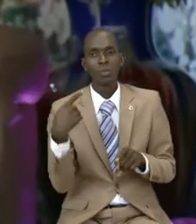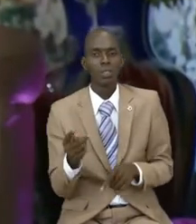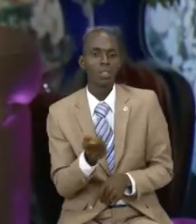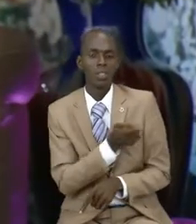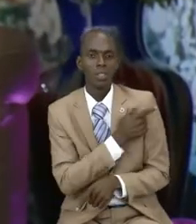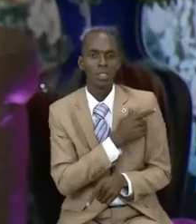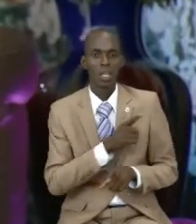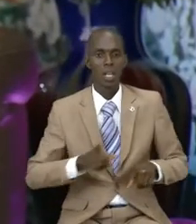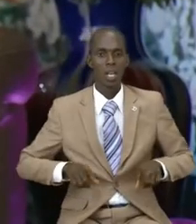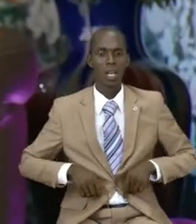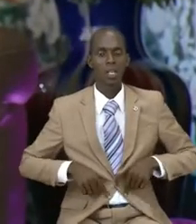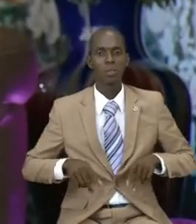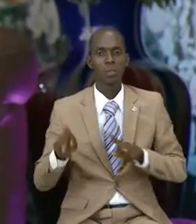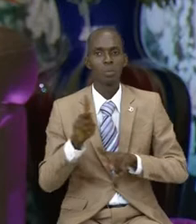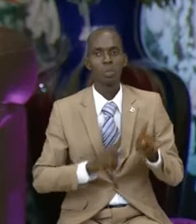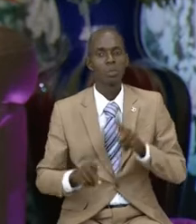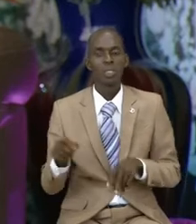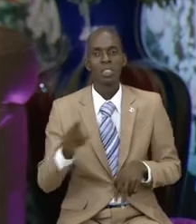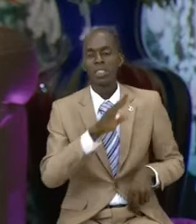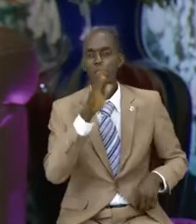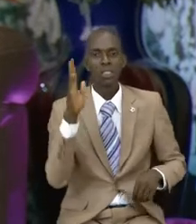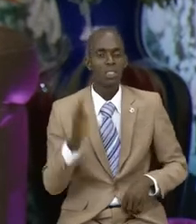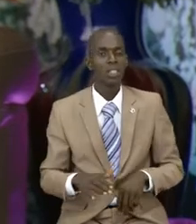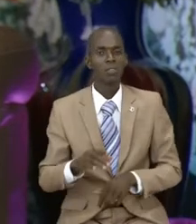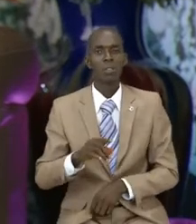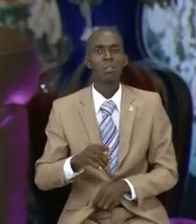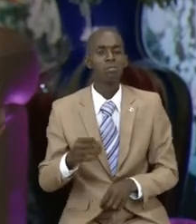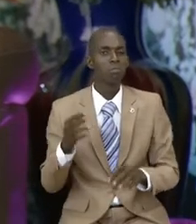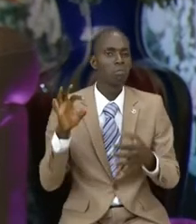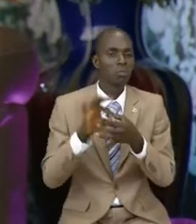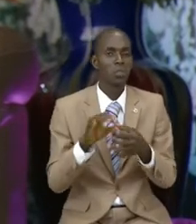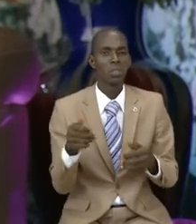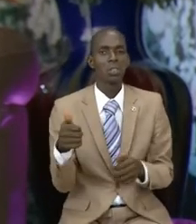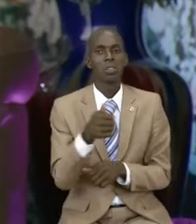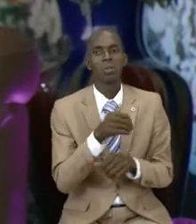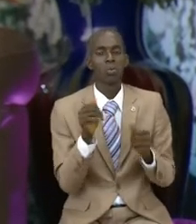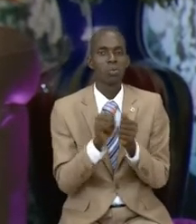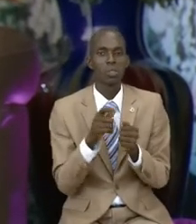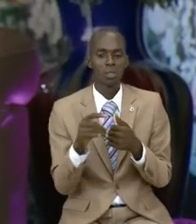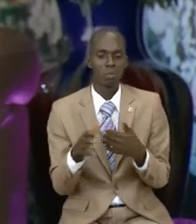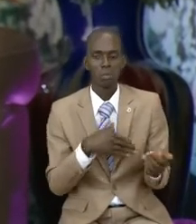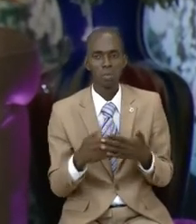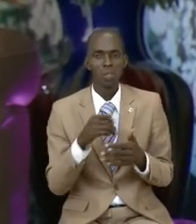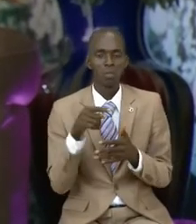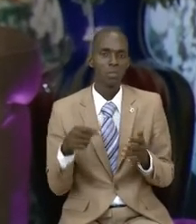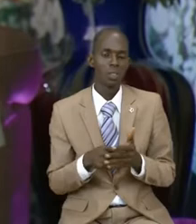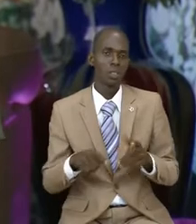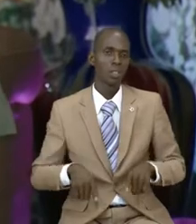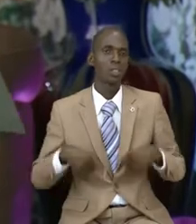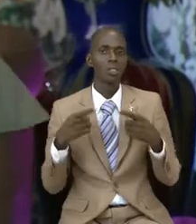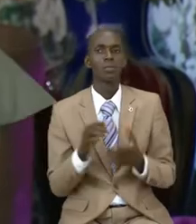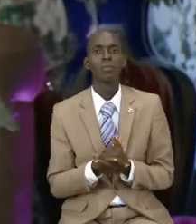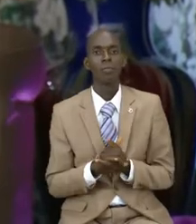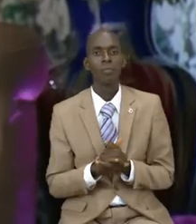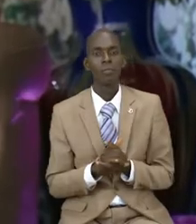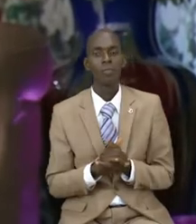land. They never entangle themselves with the affairs of this life.